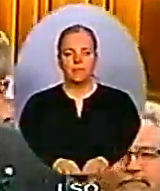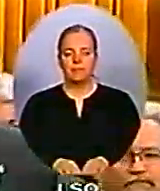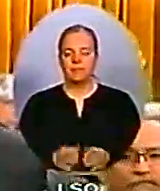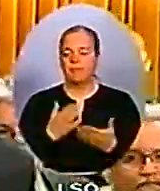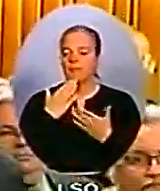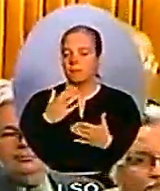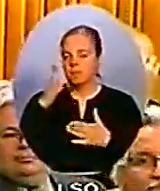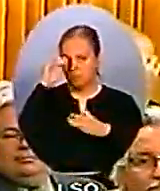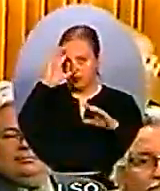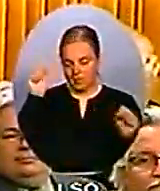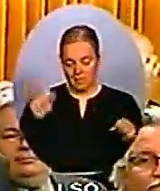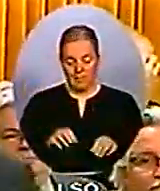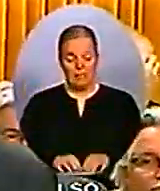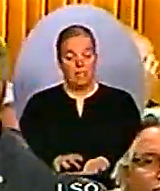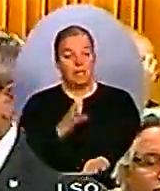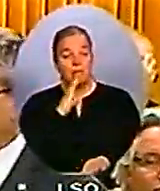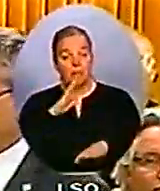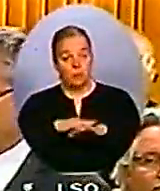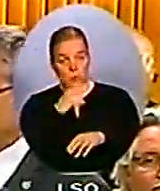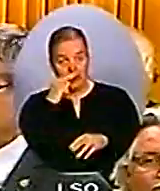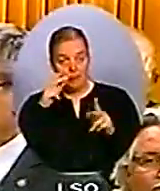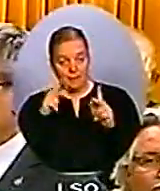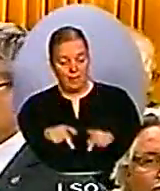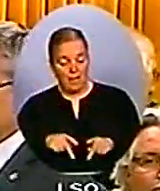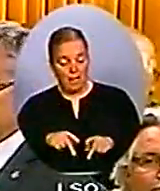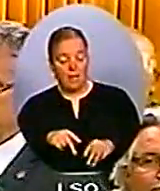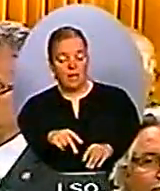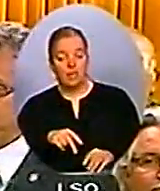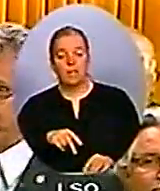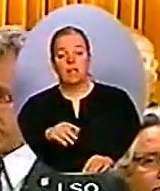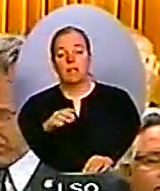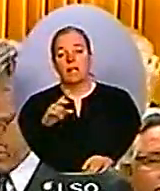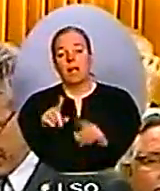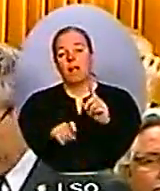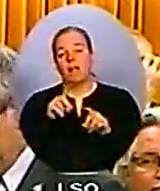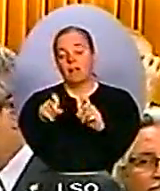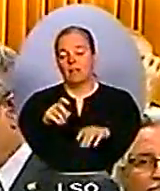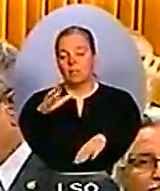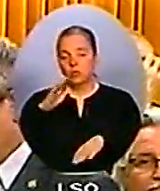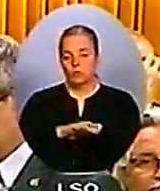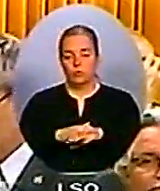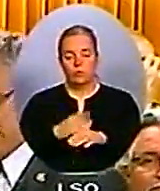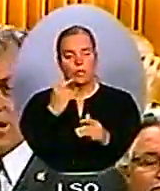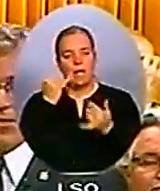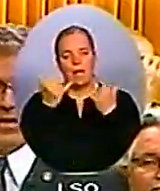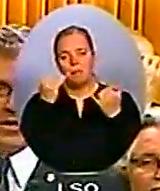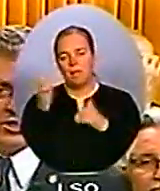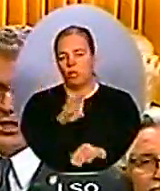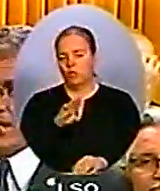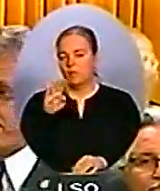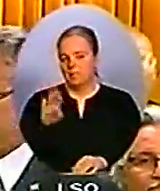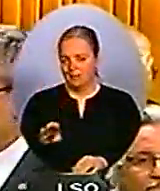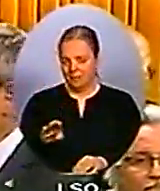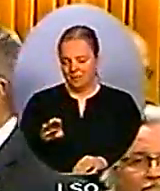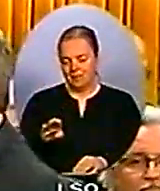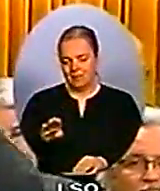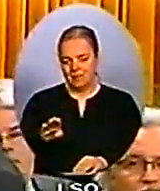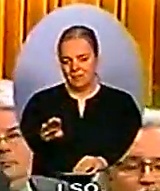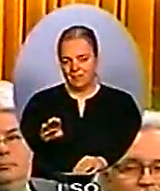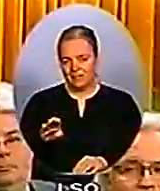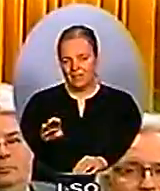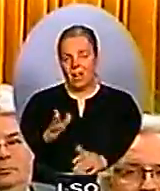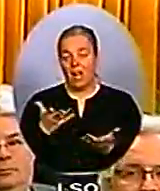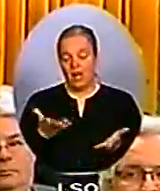Speaker, speaking of criminals, let's talk about the robo-fraud investigation that's moved to Conservative Party headquarters. Now, the RCMP and